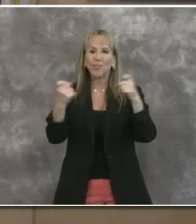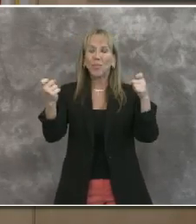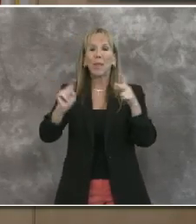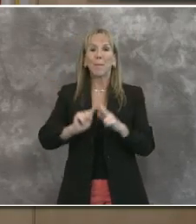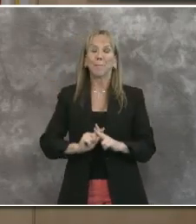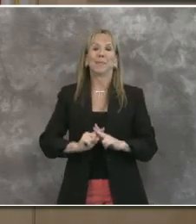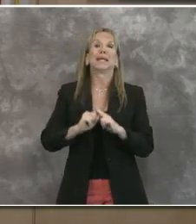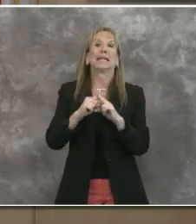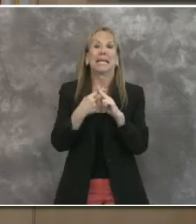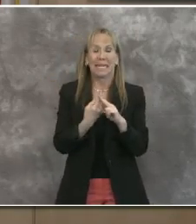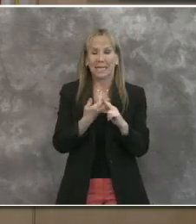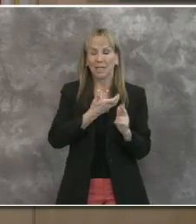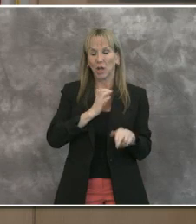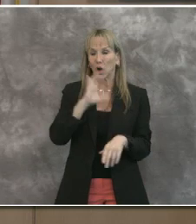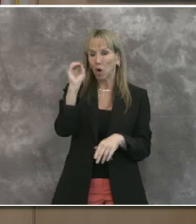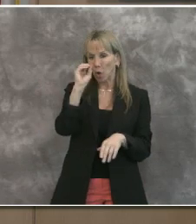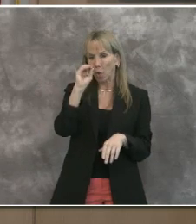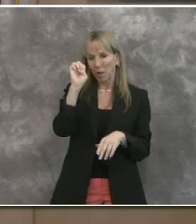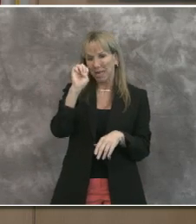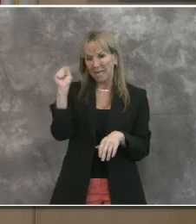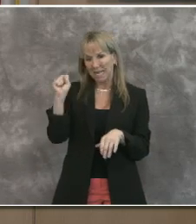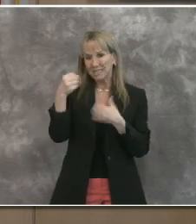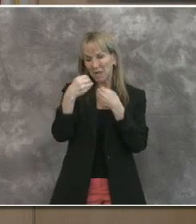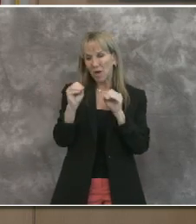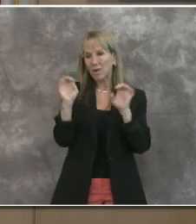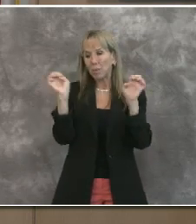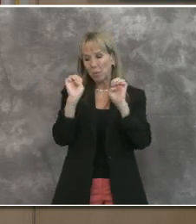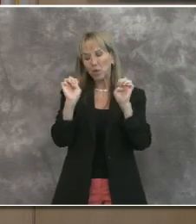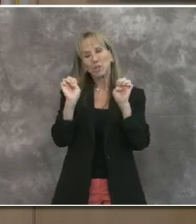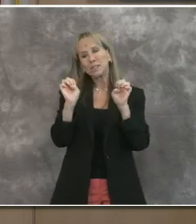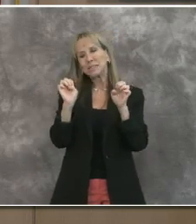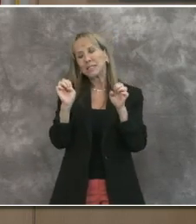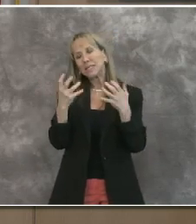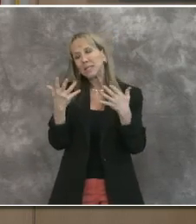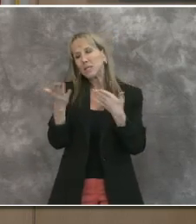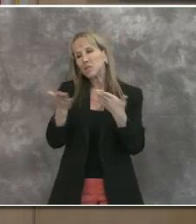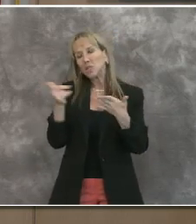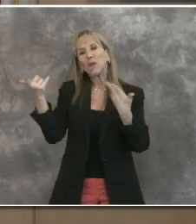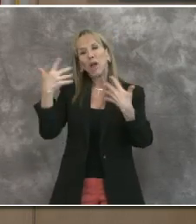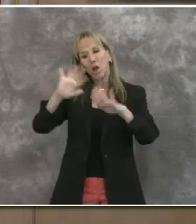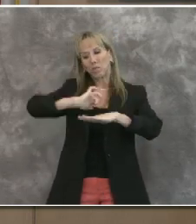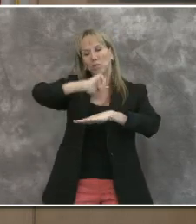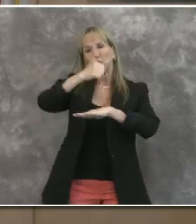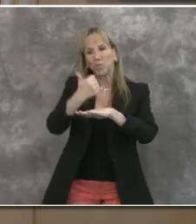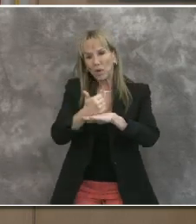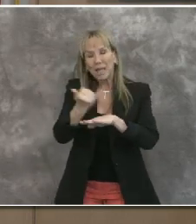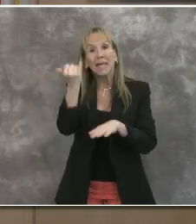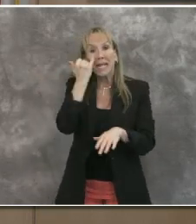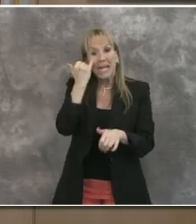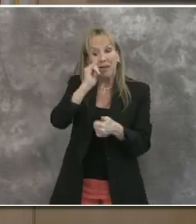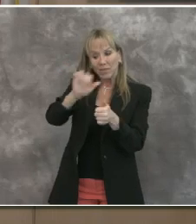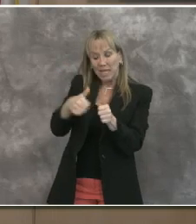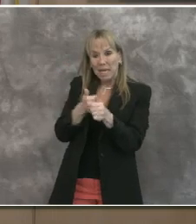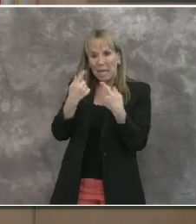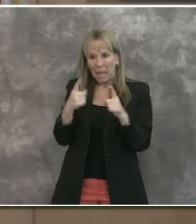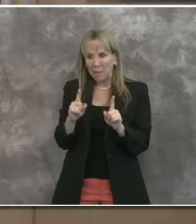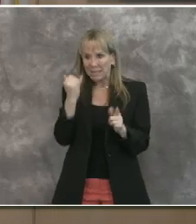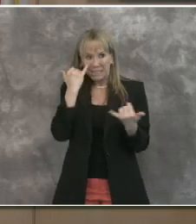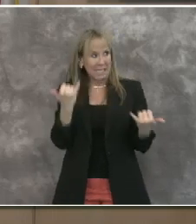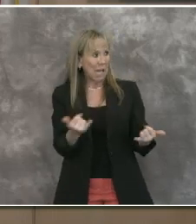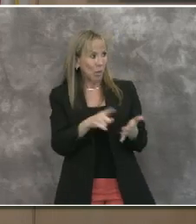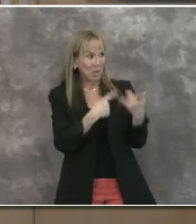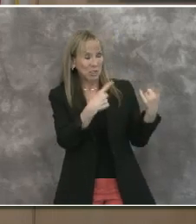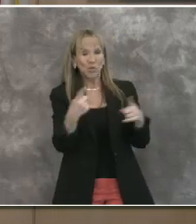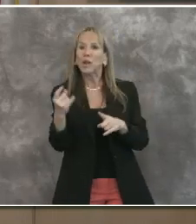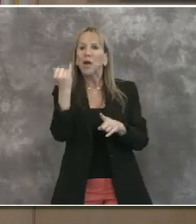Office of Emergency Services continually develops contingency plans for how, in the current environment we're in, we would respond to a